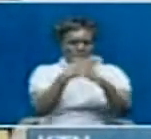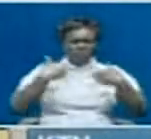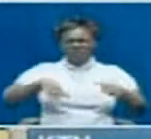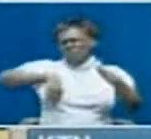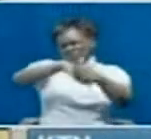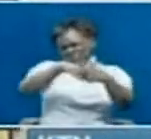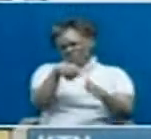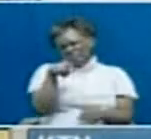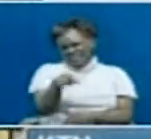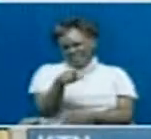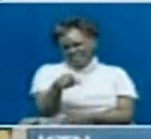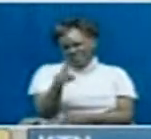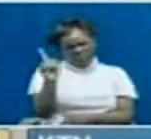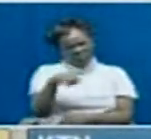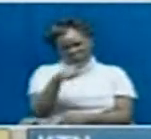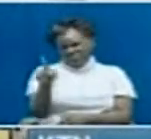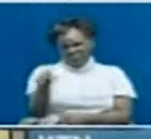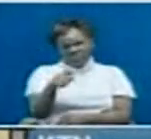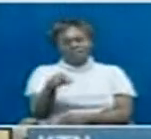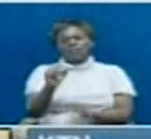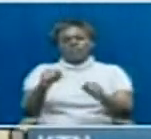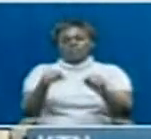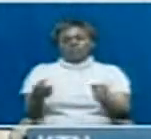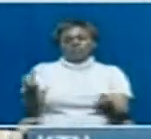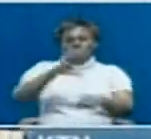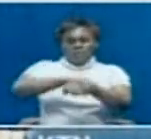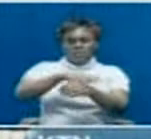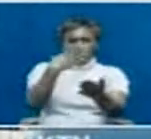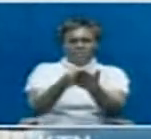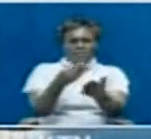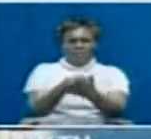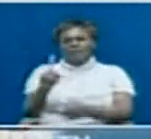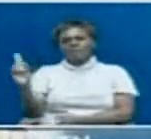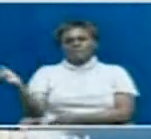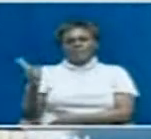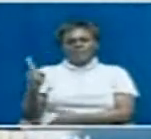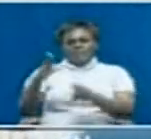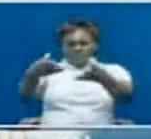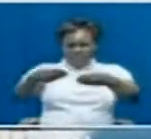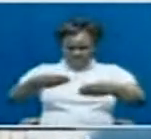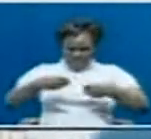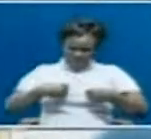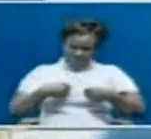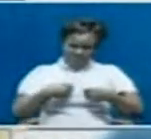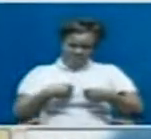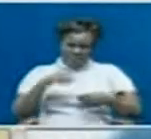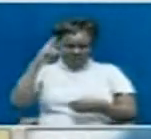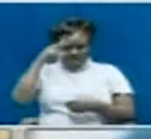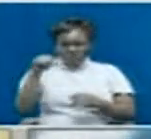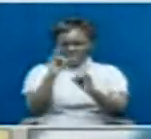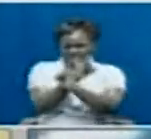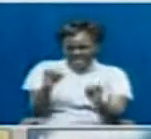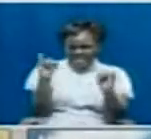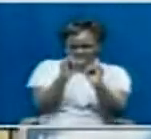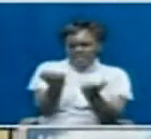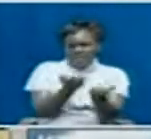football, let's do something more so that we can bring in money. When the president gives us a reason to hope that we will clean up